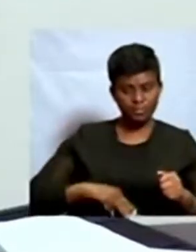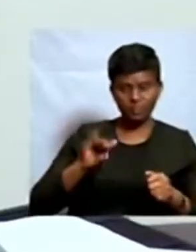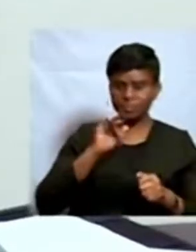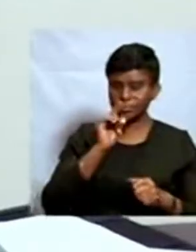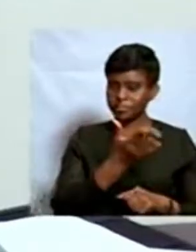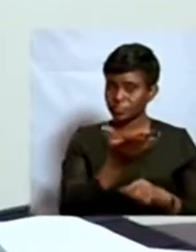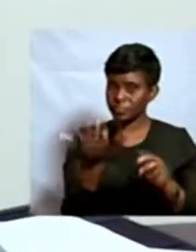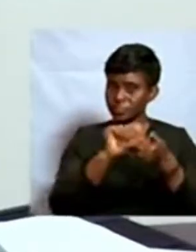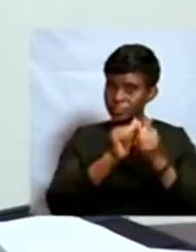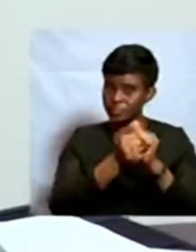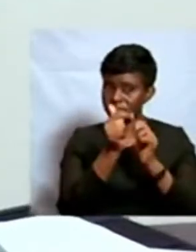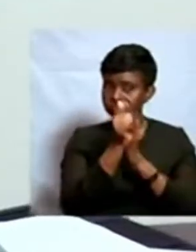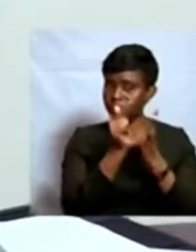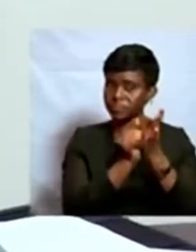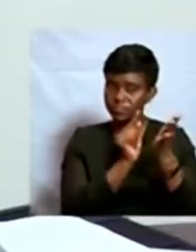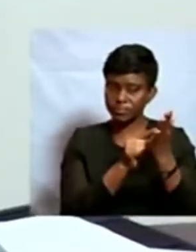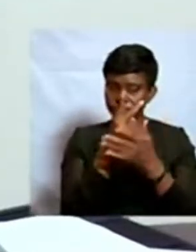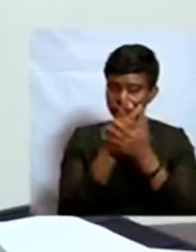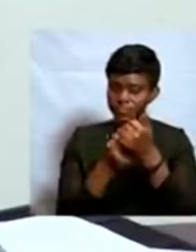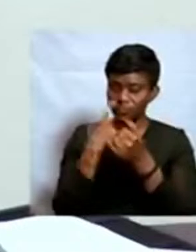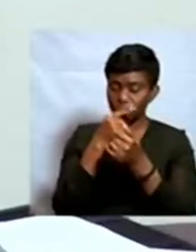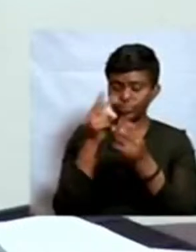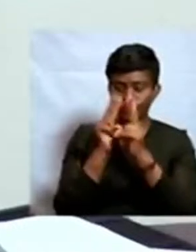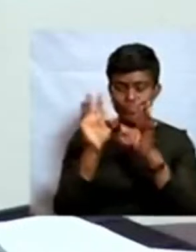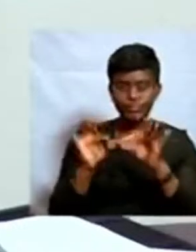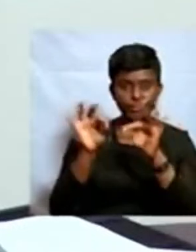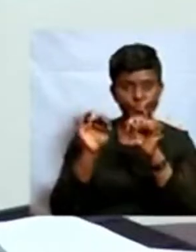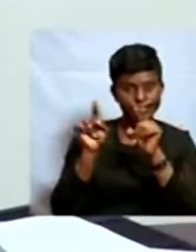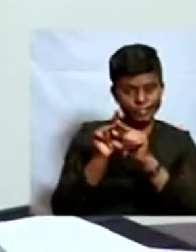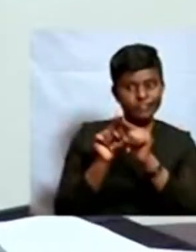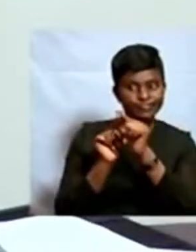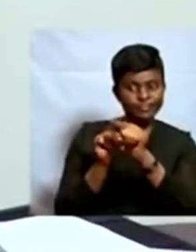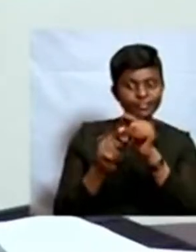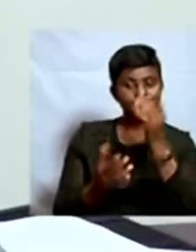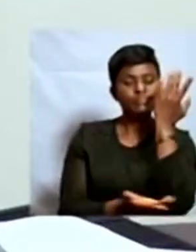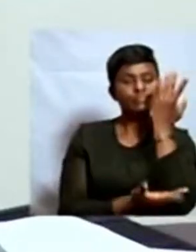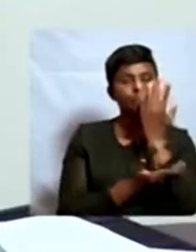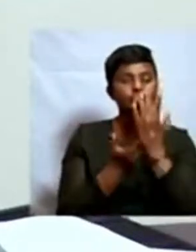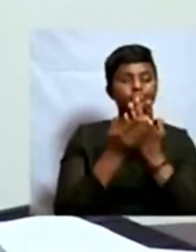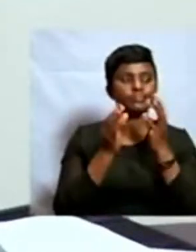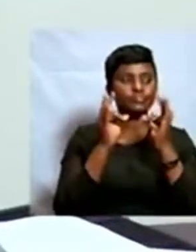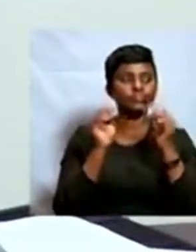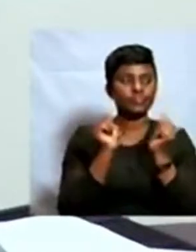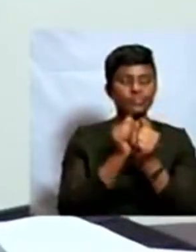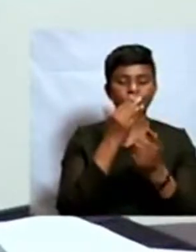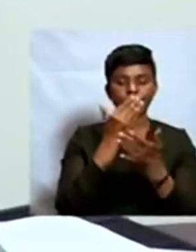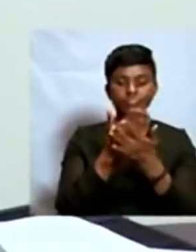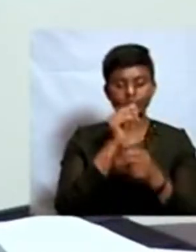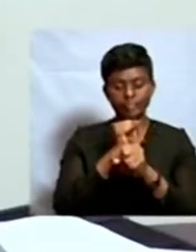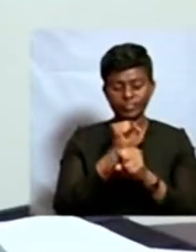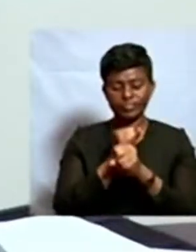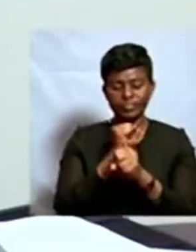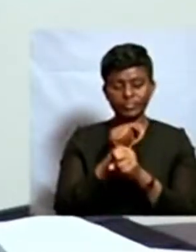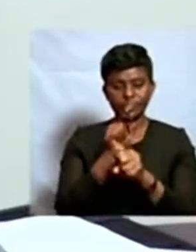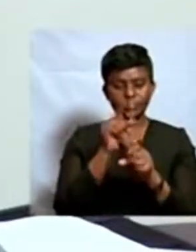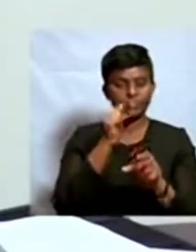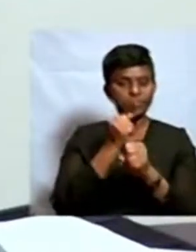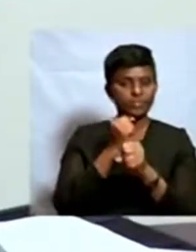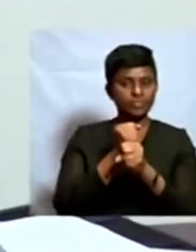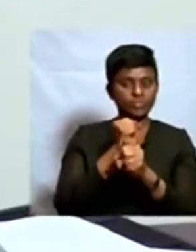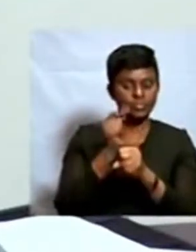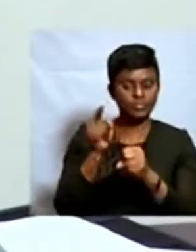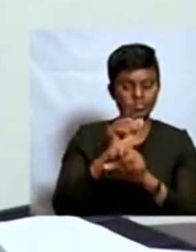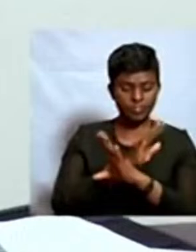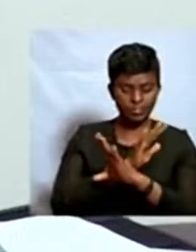these amendment bills both will significantly improve the efficiency and effectiveness of the operations of